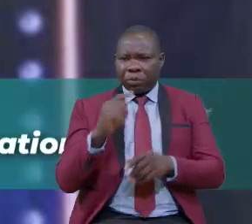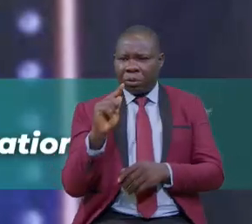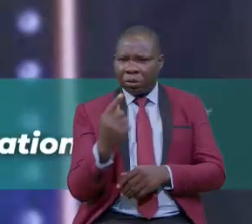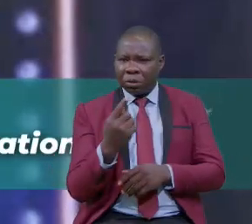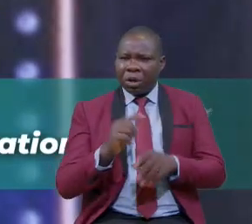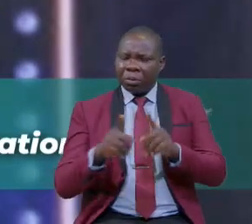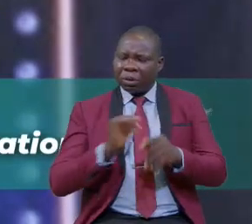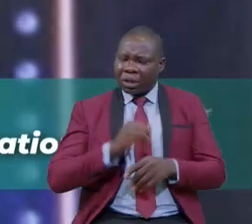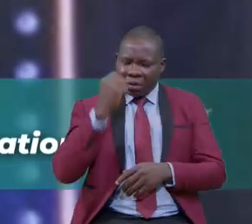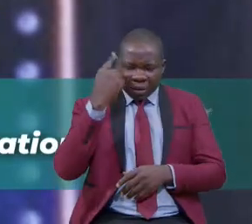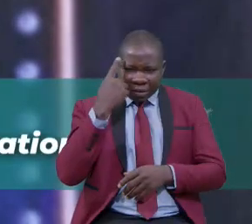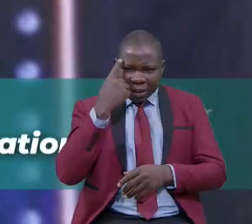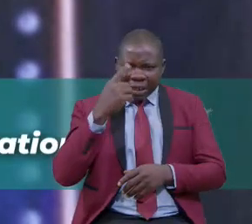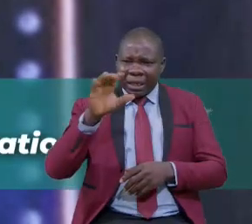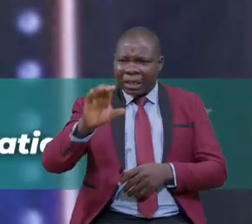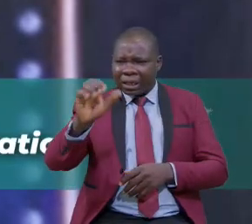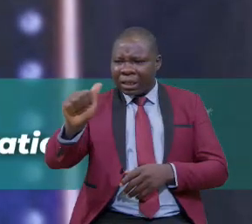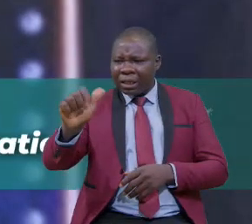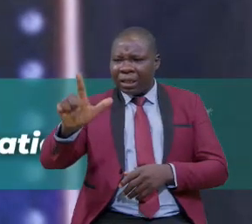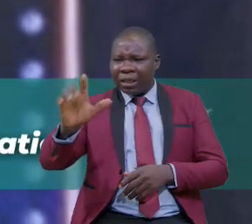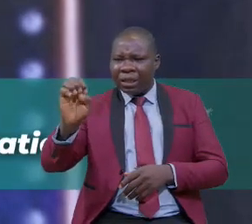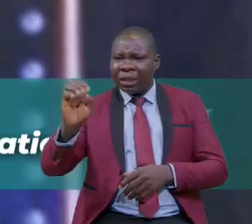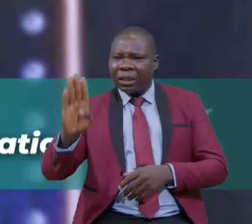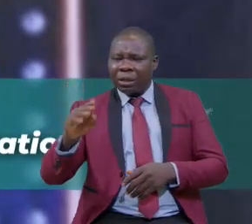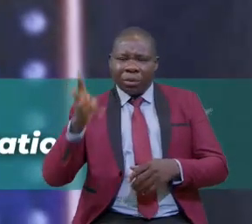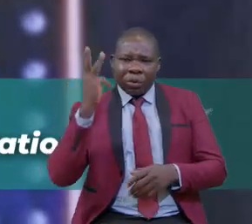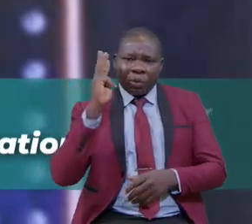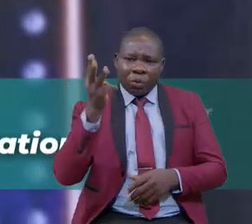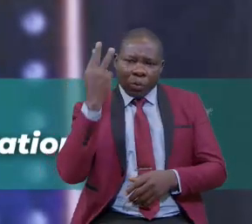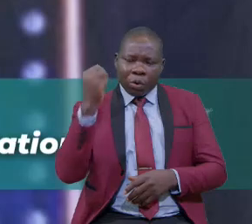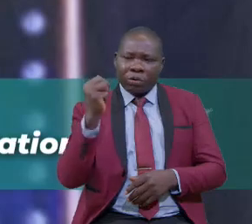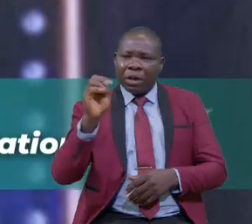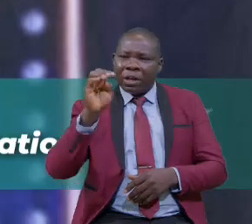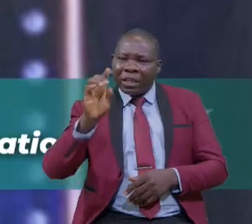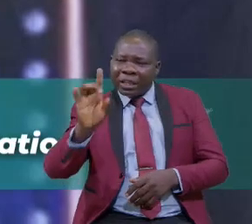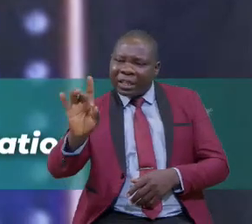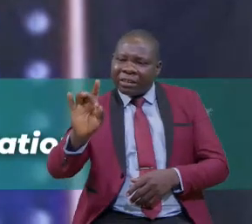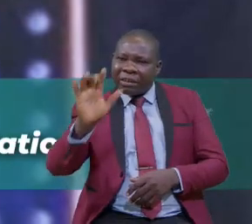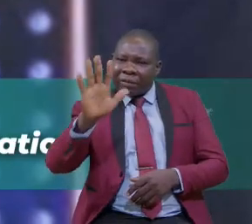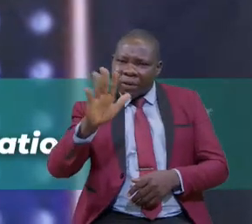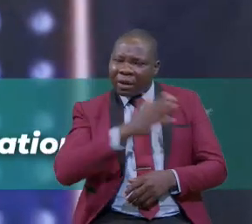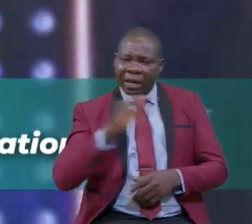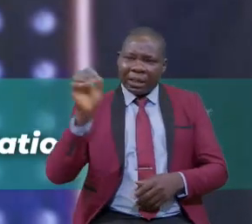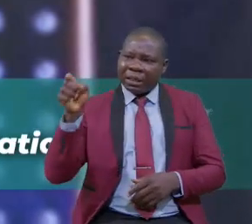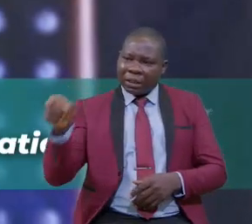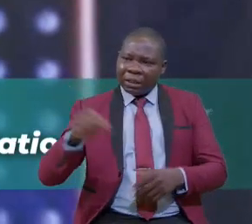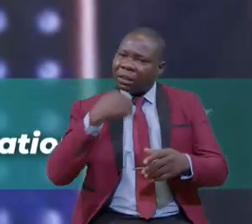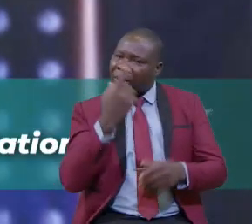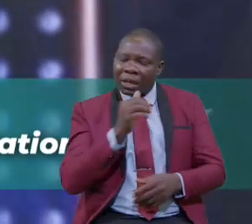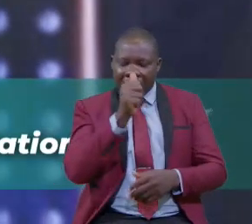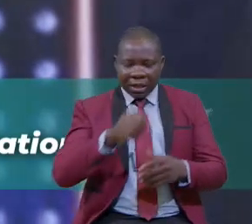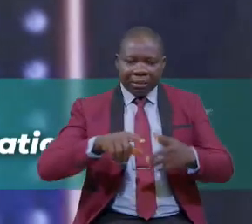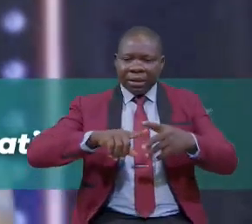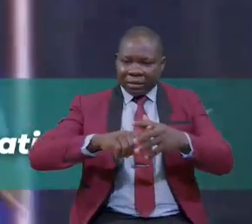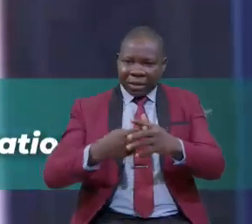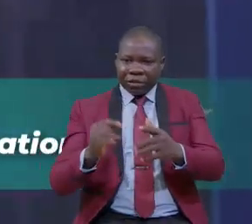says, I'm ready now to start running. And if you're as old as I am, you are younger than I am, the day